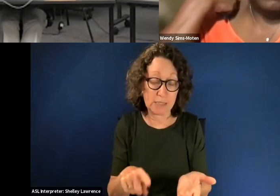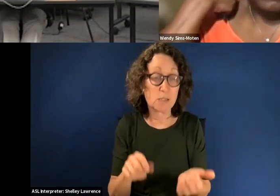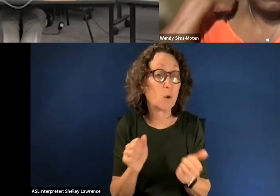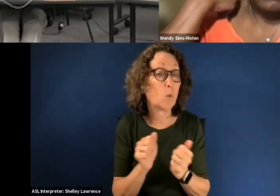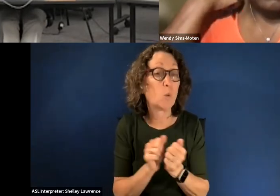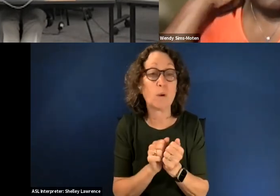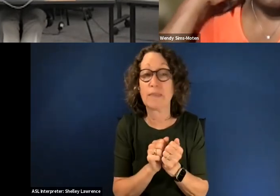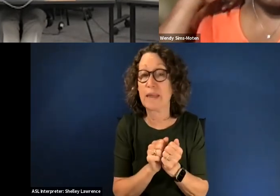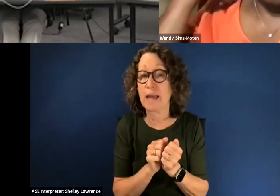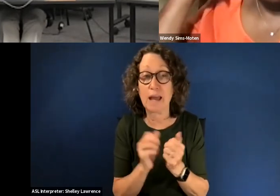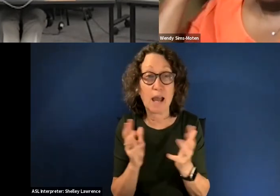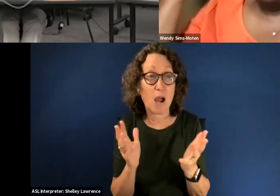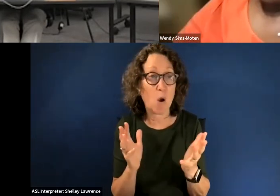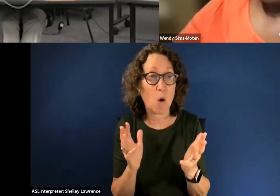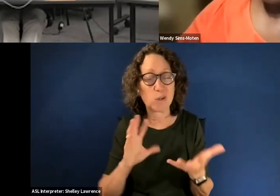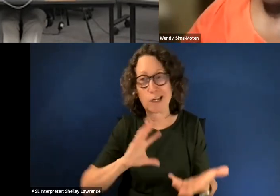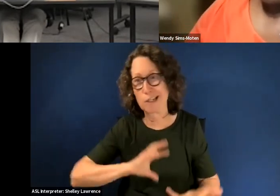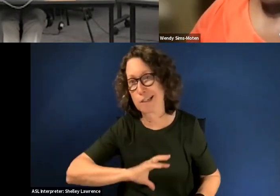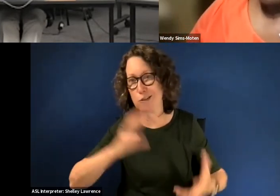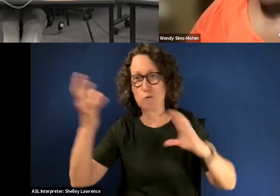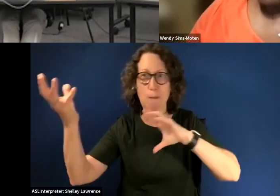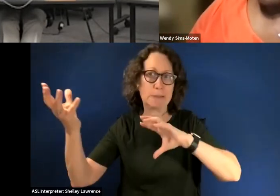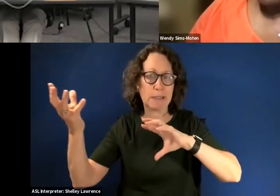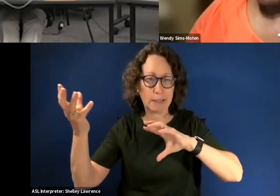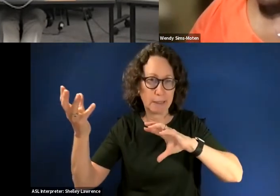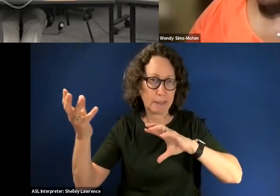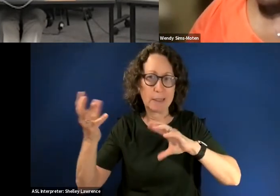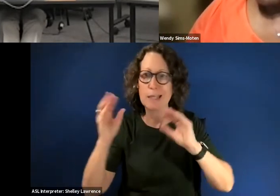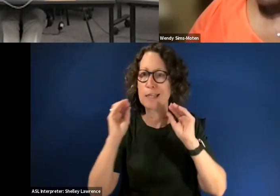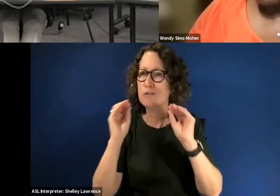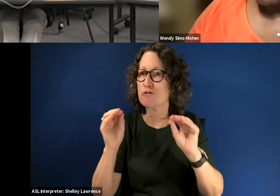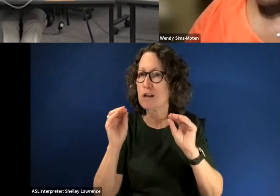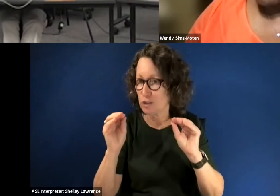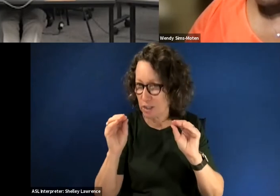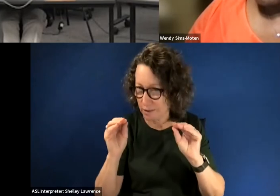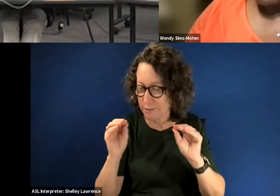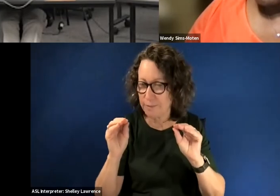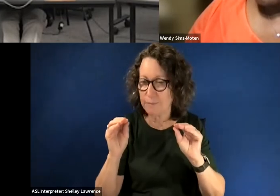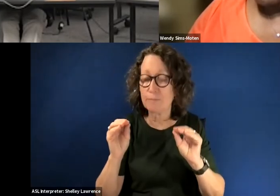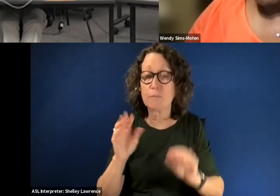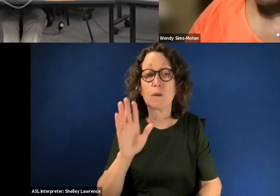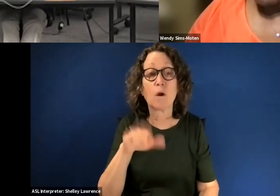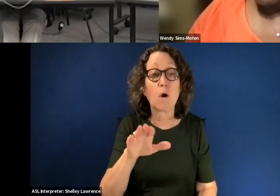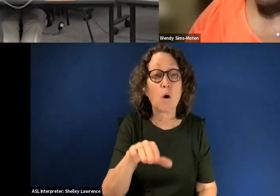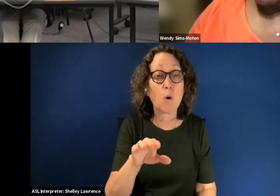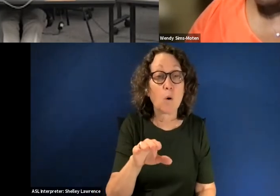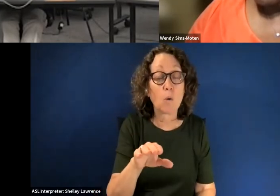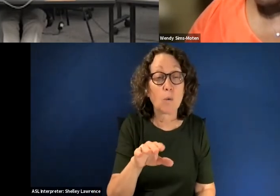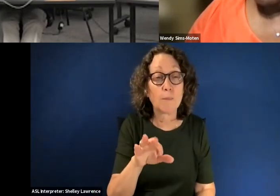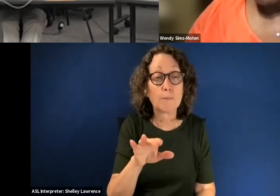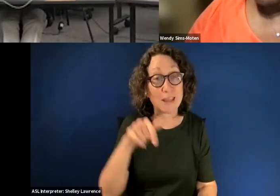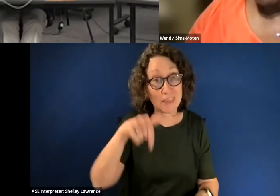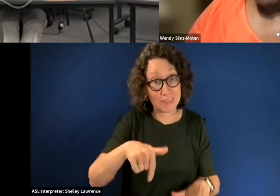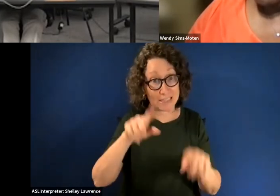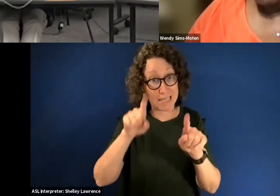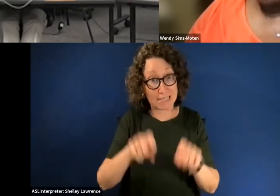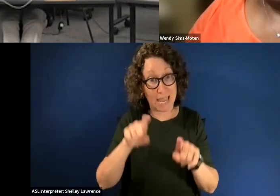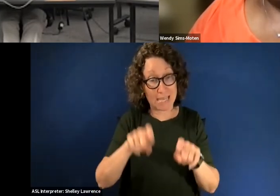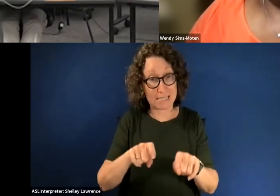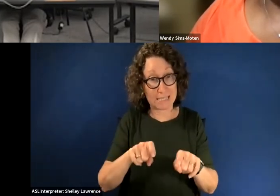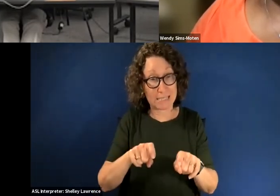without disrupting instruction. By the way, this testing